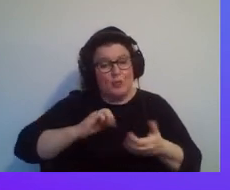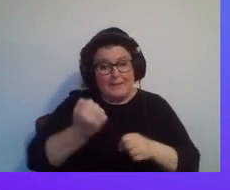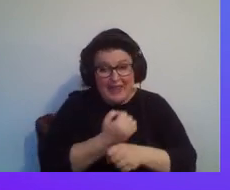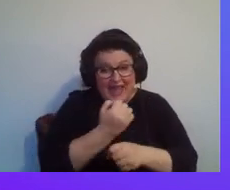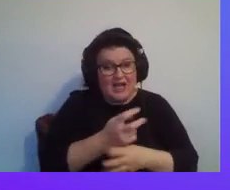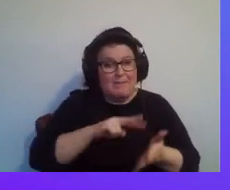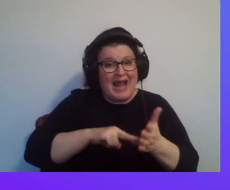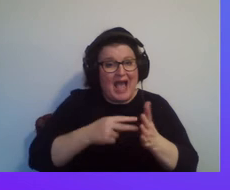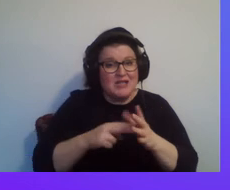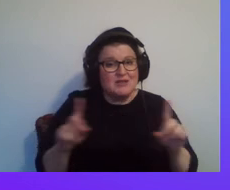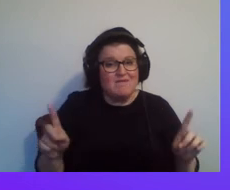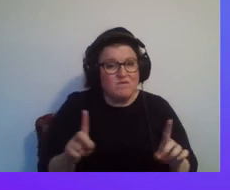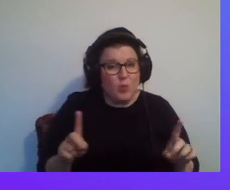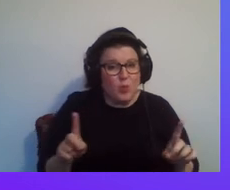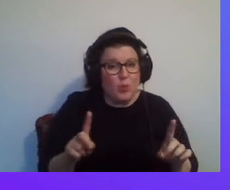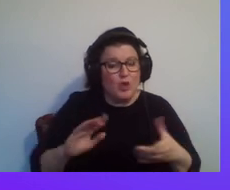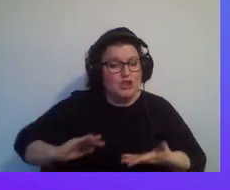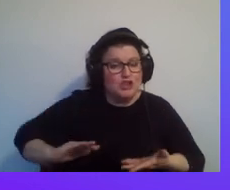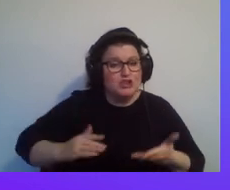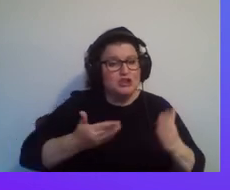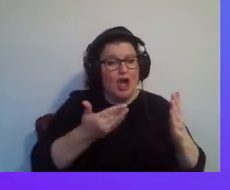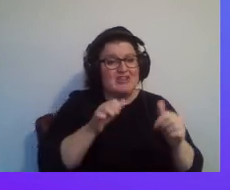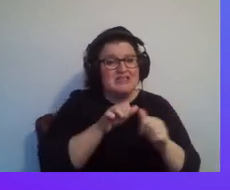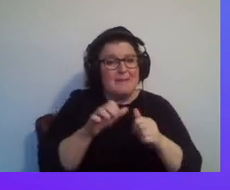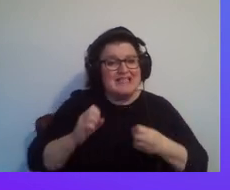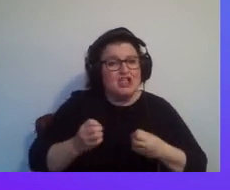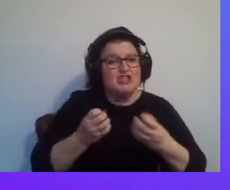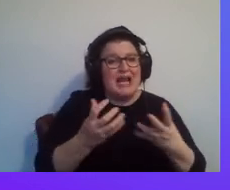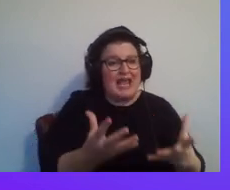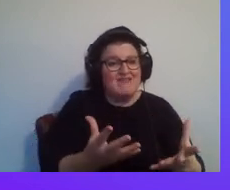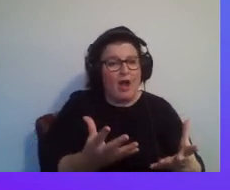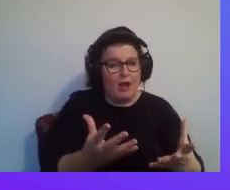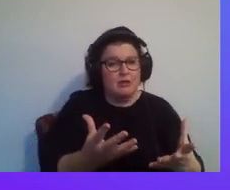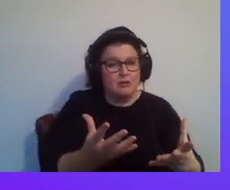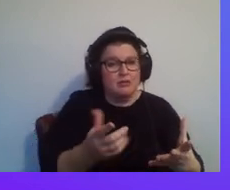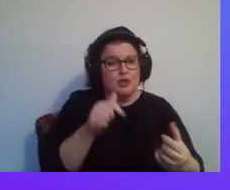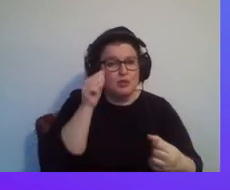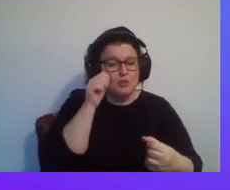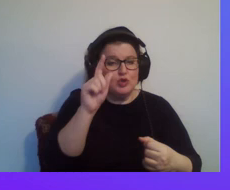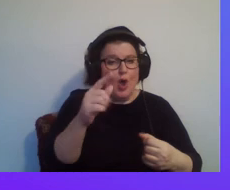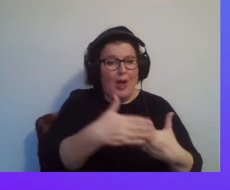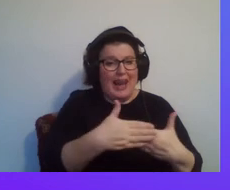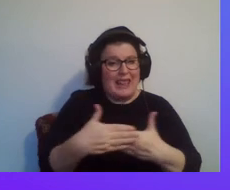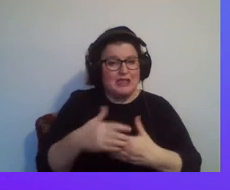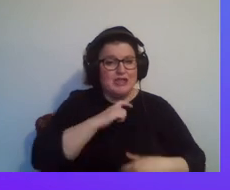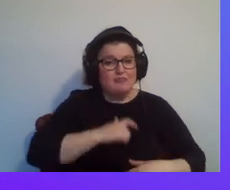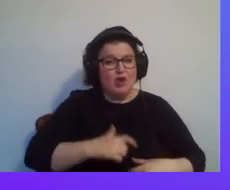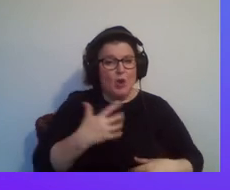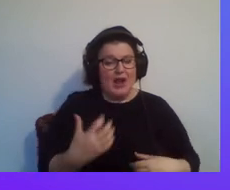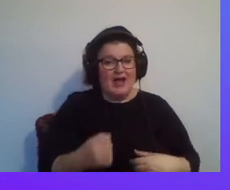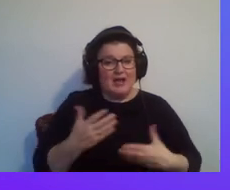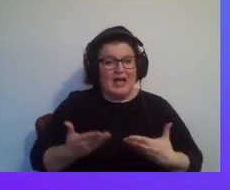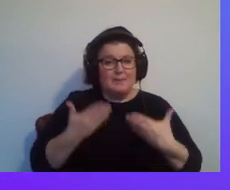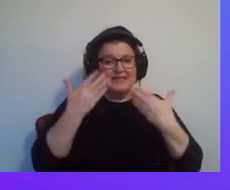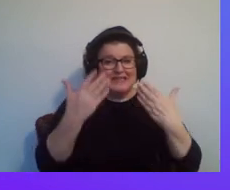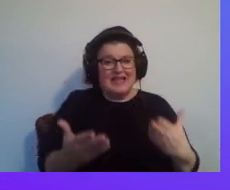for a service that better delivers. You've owned that leadership role. I'm giving you the keys to Downing Street. What would